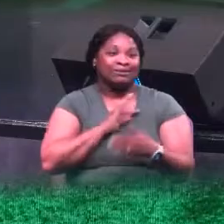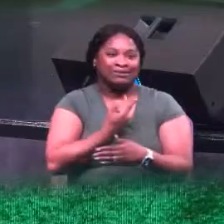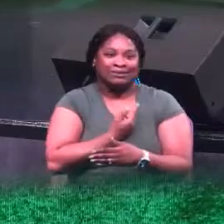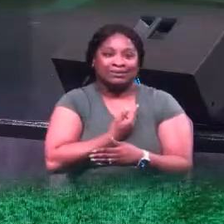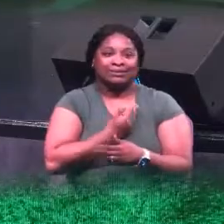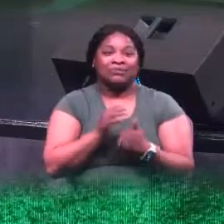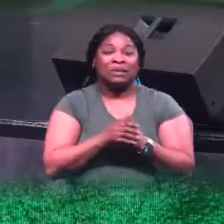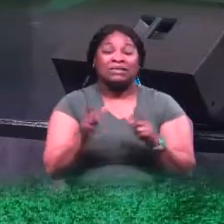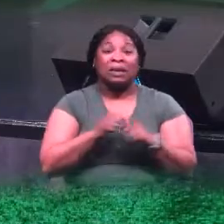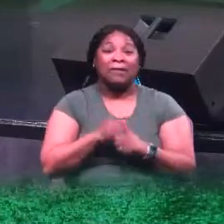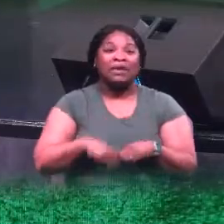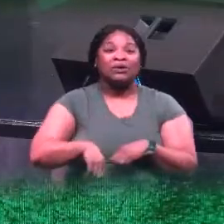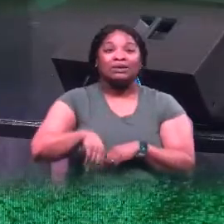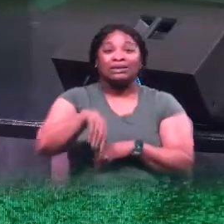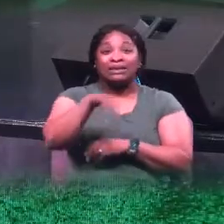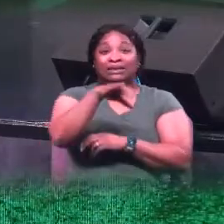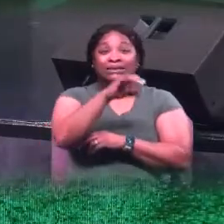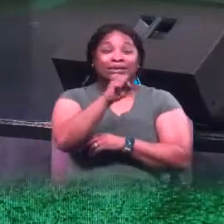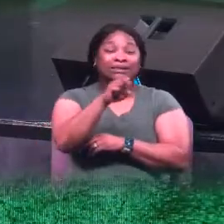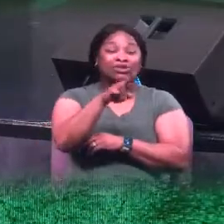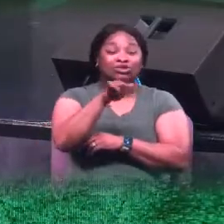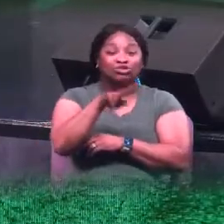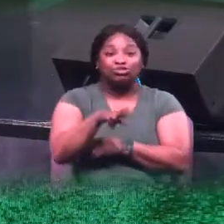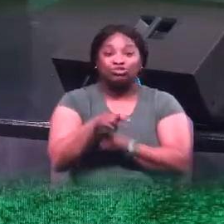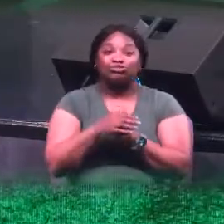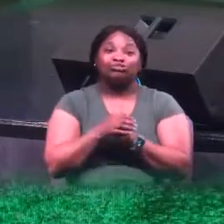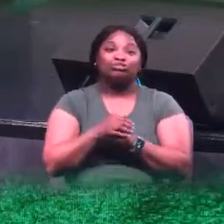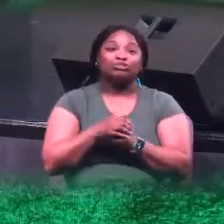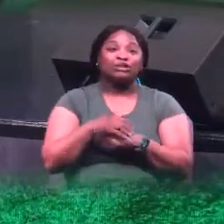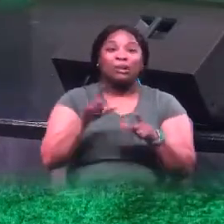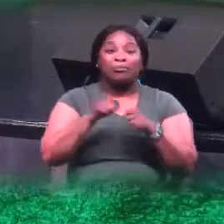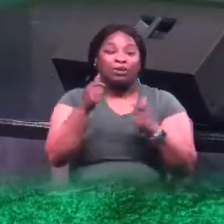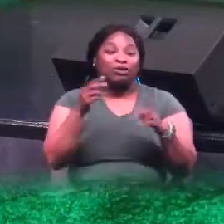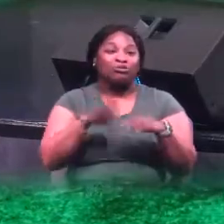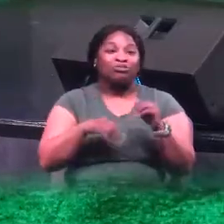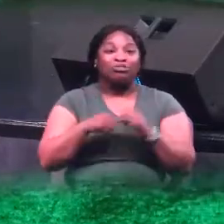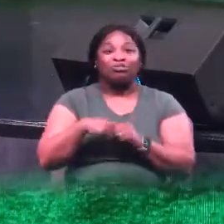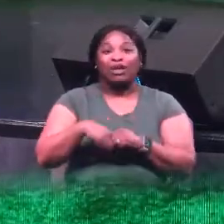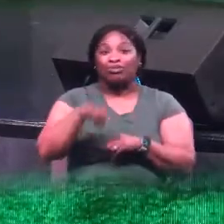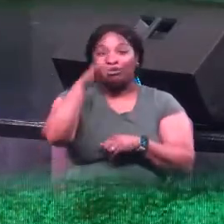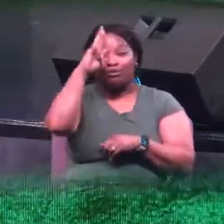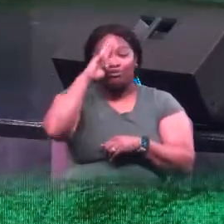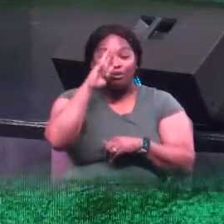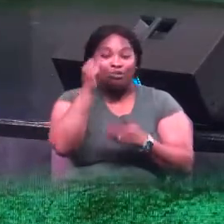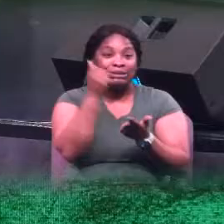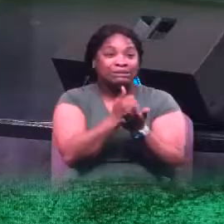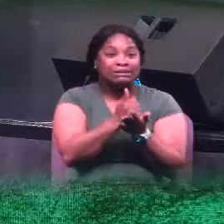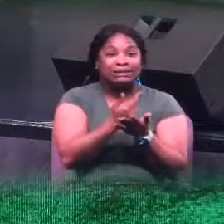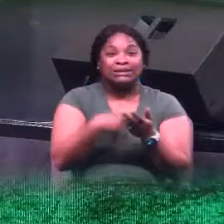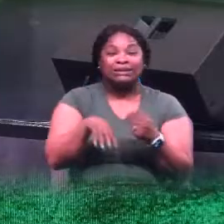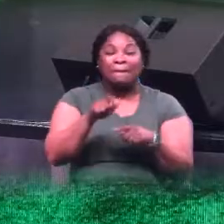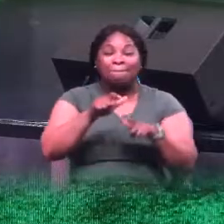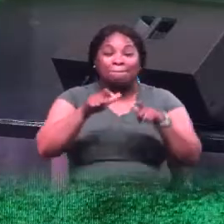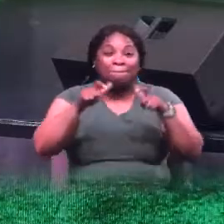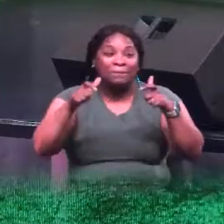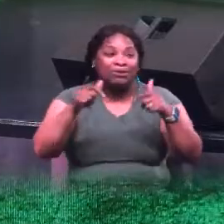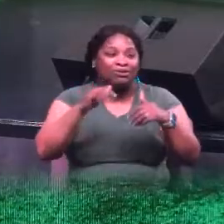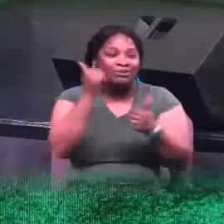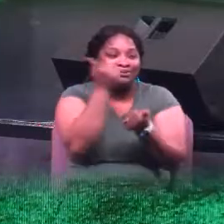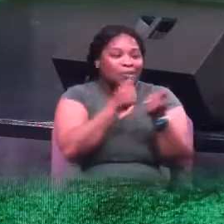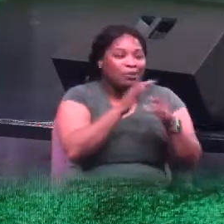than Caesar. He's bigger than the chariots. He's bigger than the Roman seal. He's bigger than the stallions. You don't need